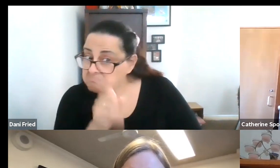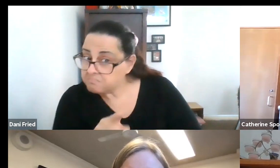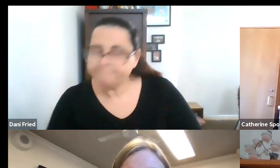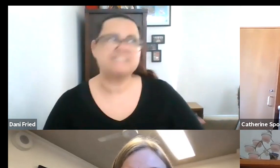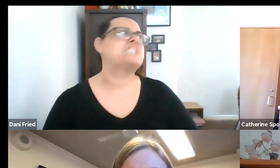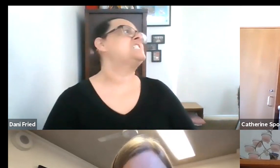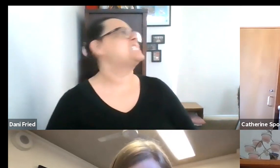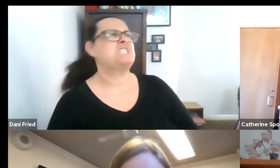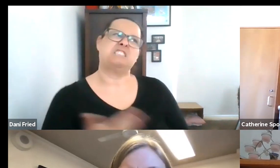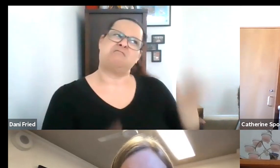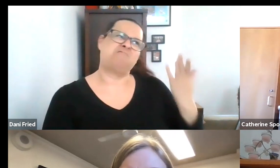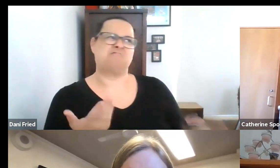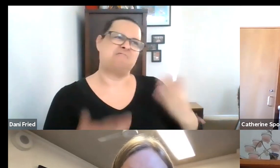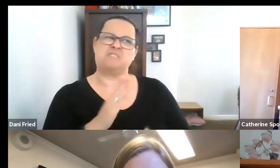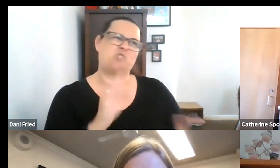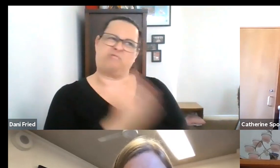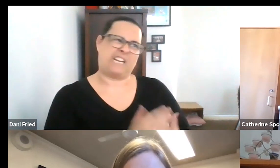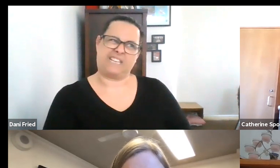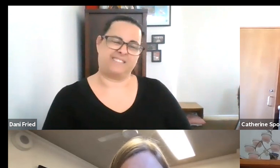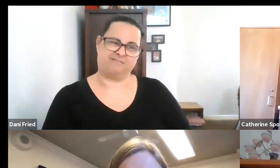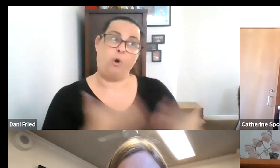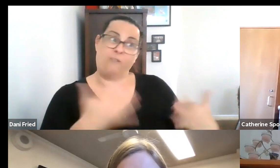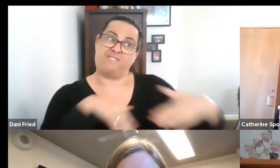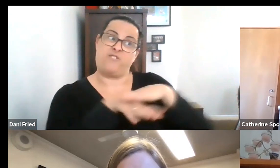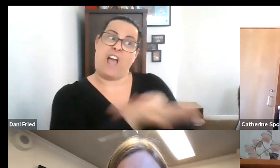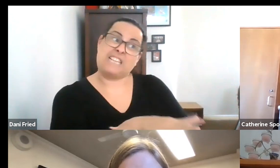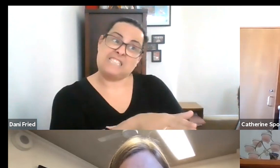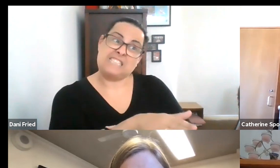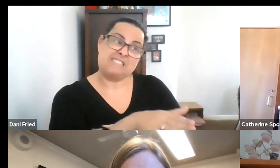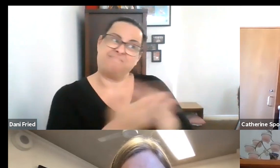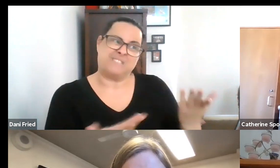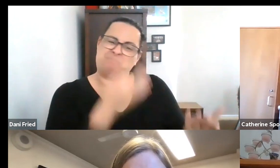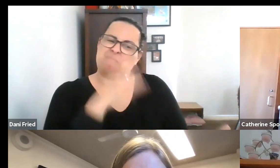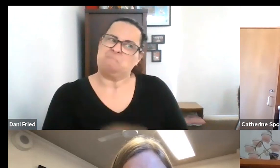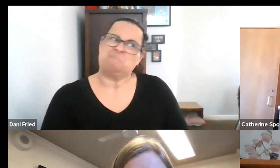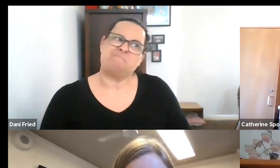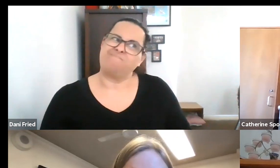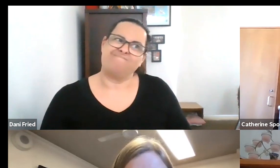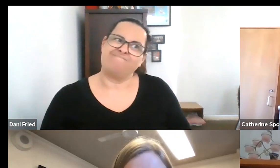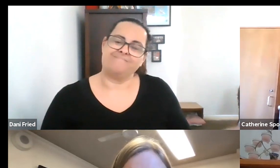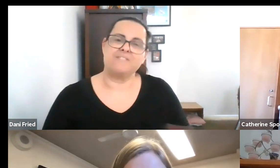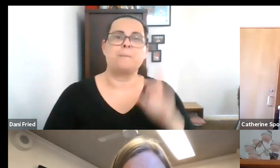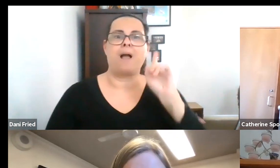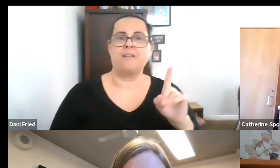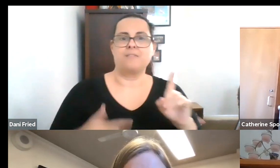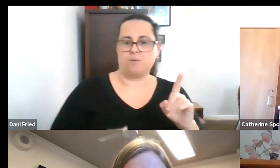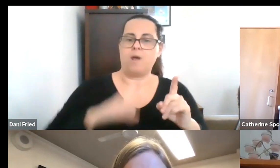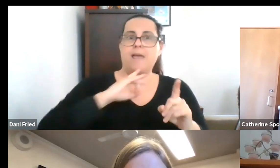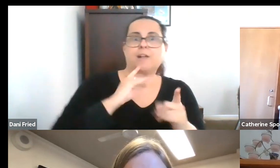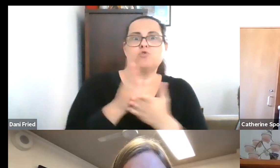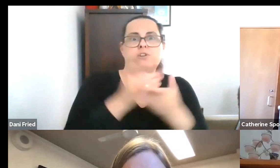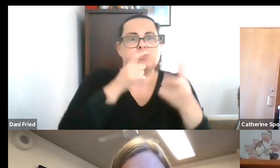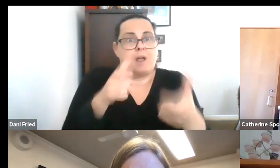irregular, and as I said, it can be by fax. So that is the beauty of the electronic shared